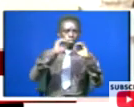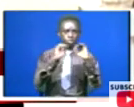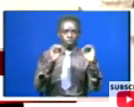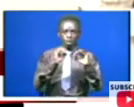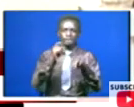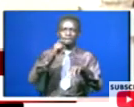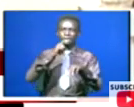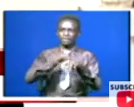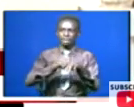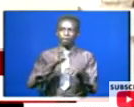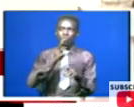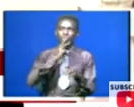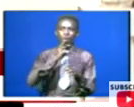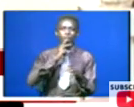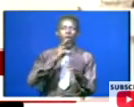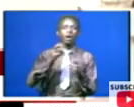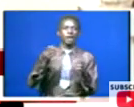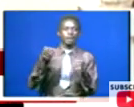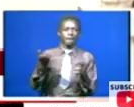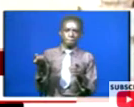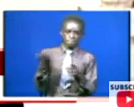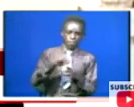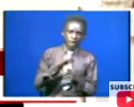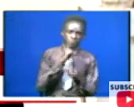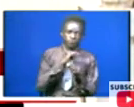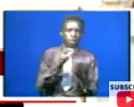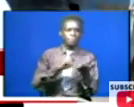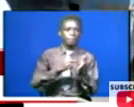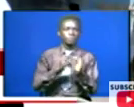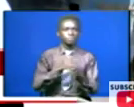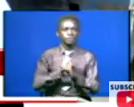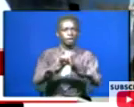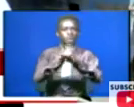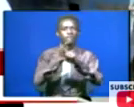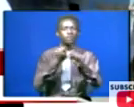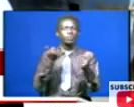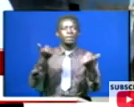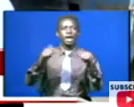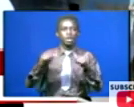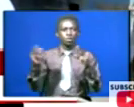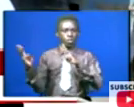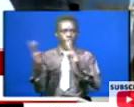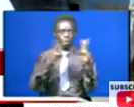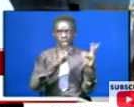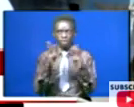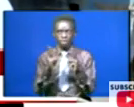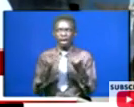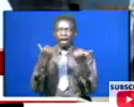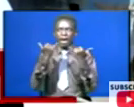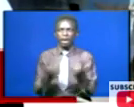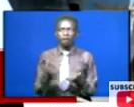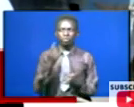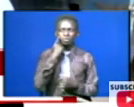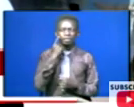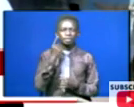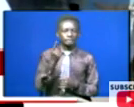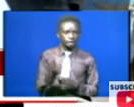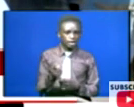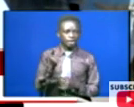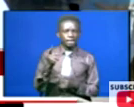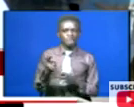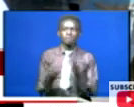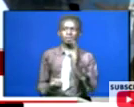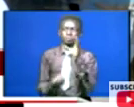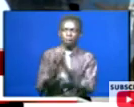kind of protected from the usual weather parameters. It's an alluvial kind of aquifer that we read to be